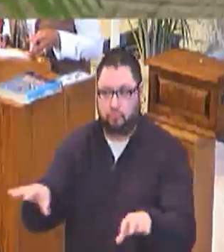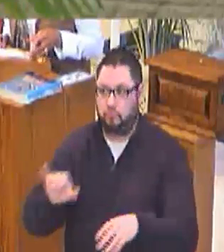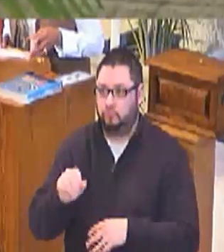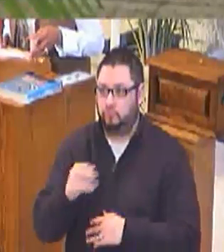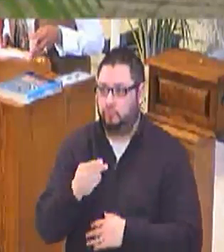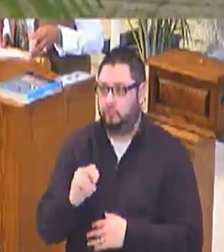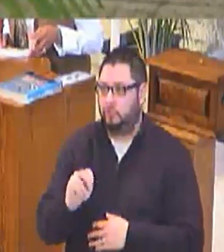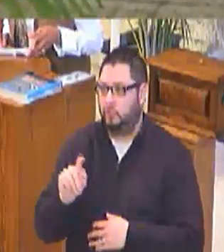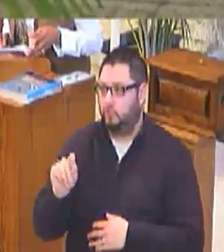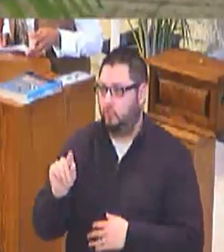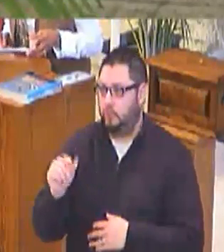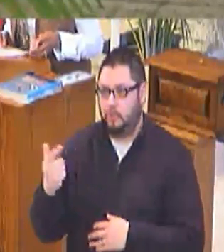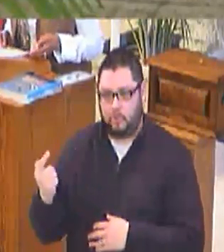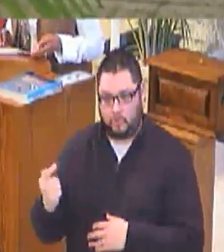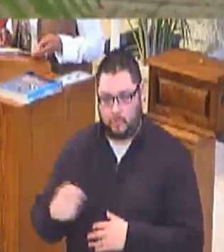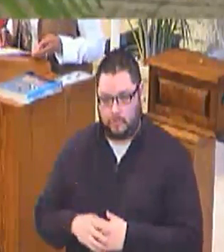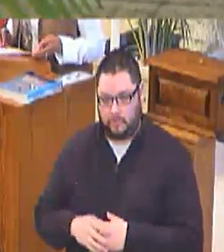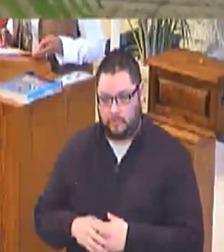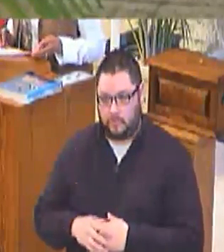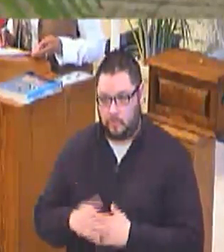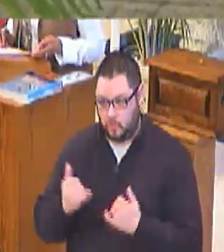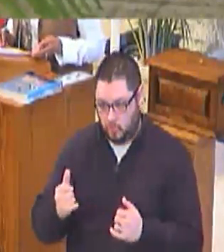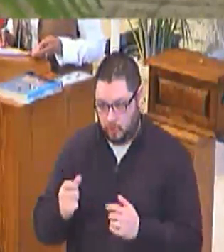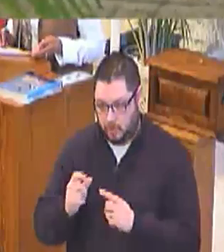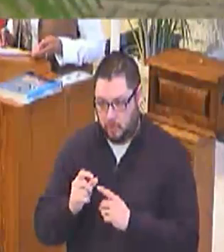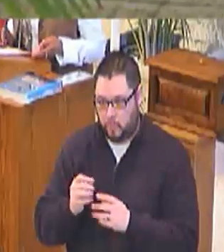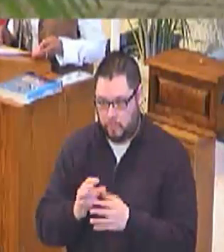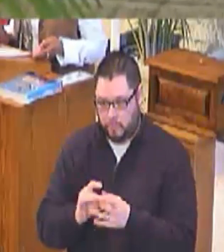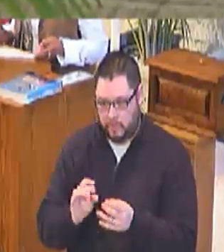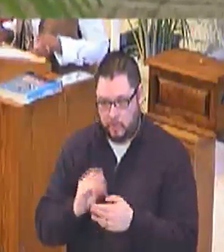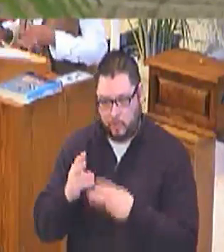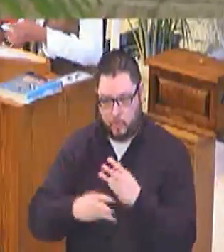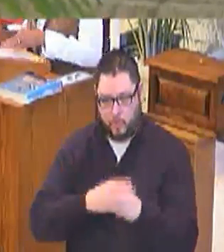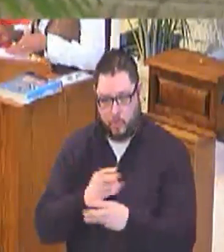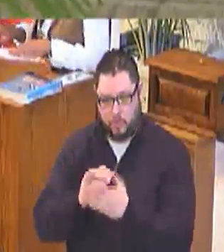John 20:21. The word for today, world peace.